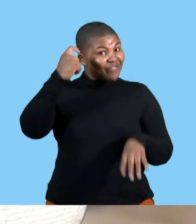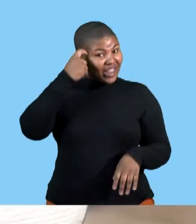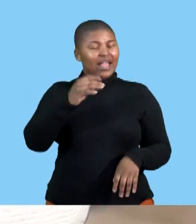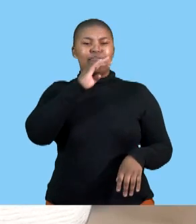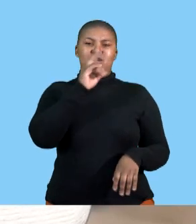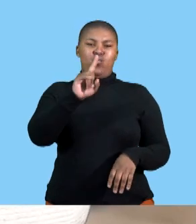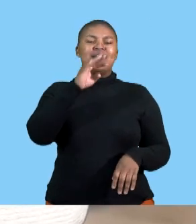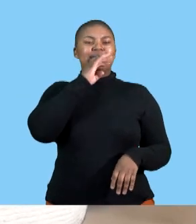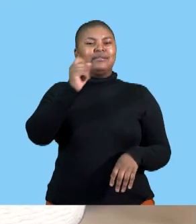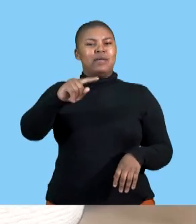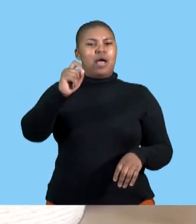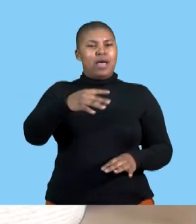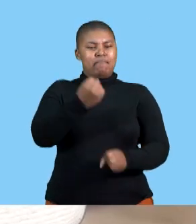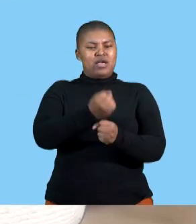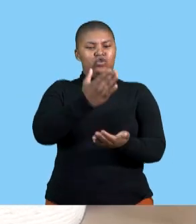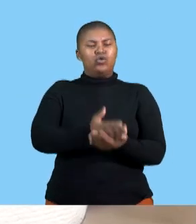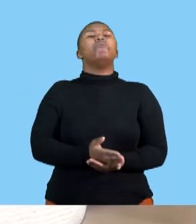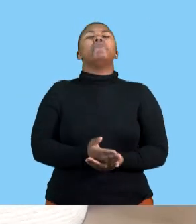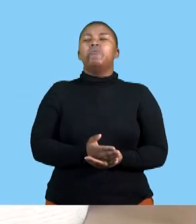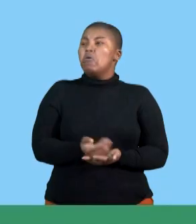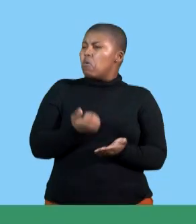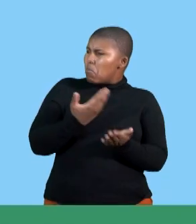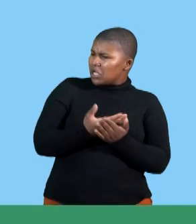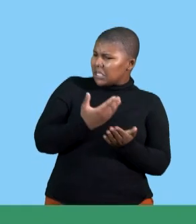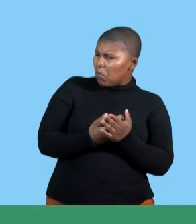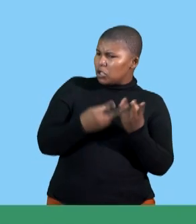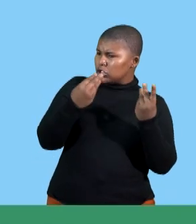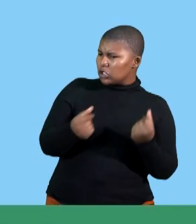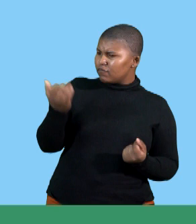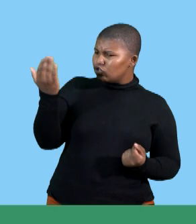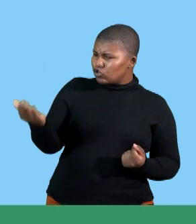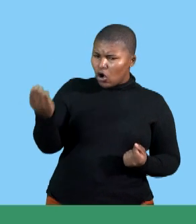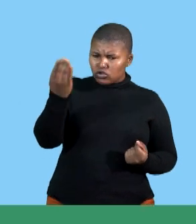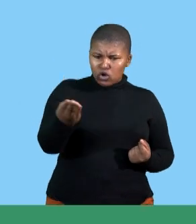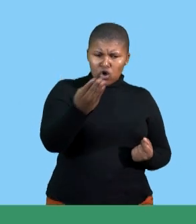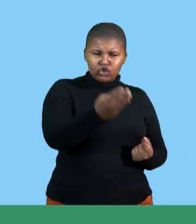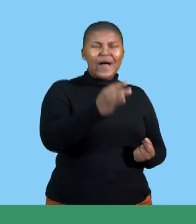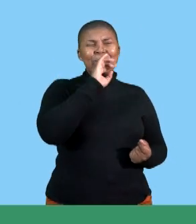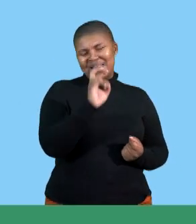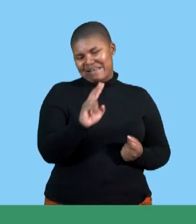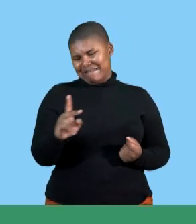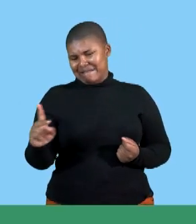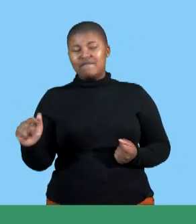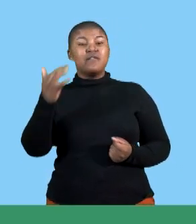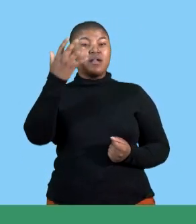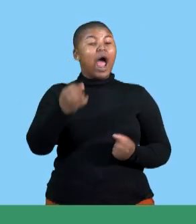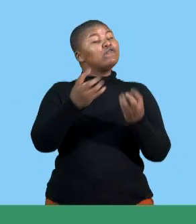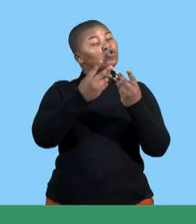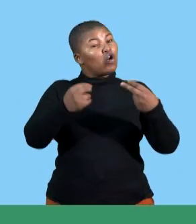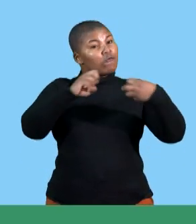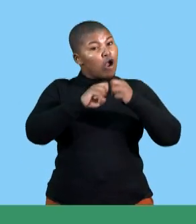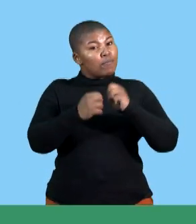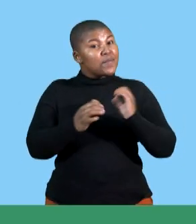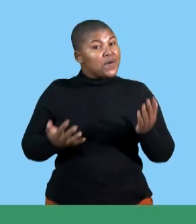the ideas and generating possibilities or looking for many possible solutions on how to solve that problem or